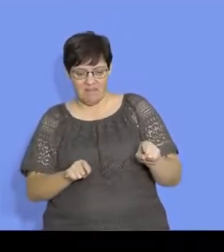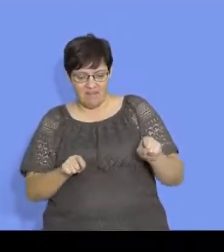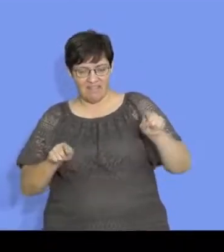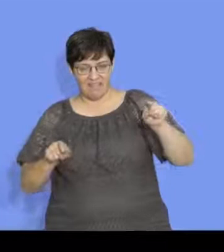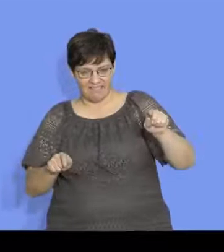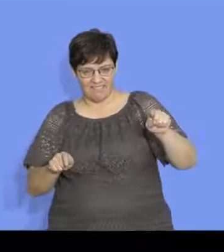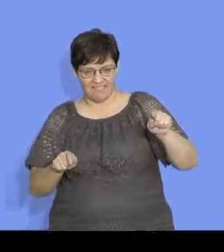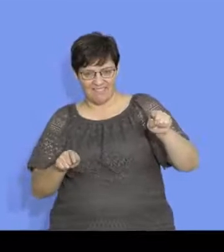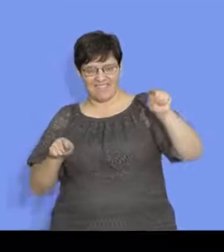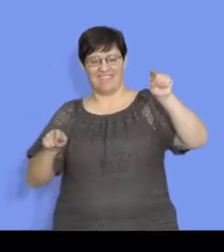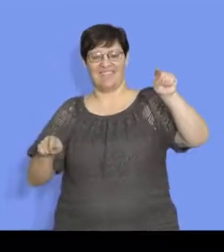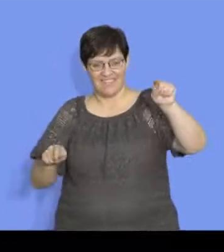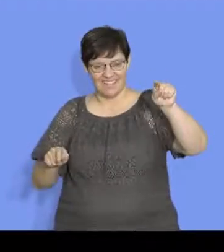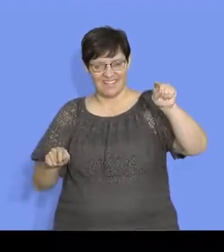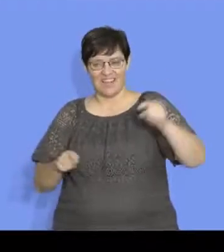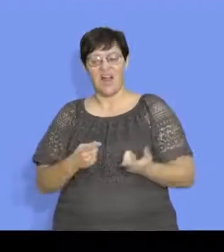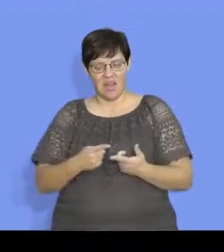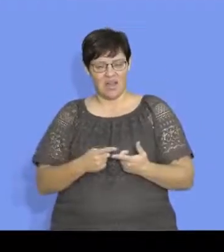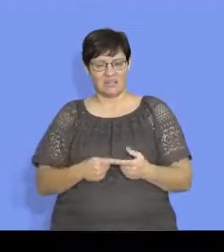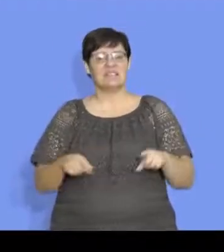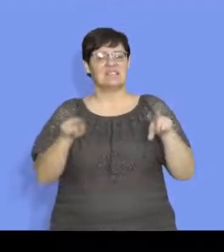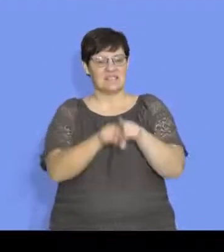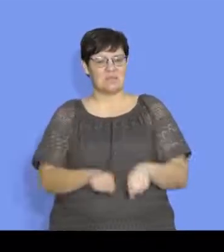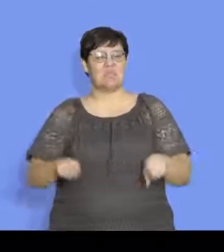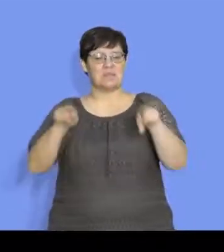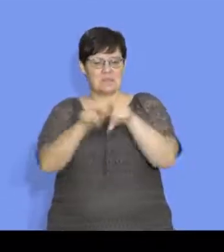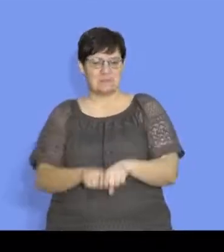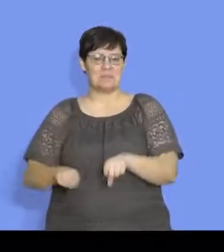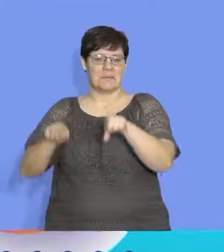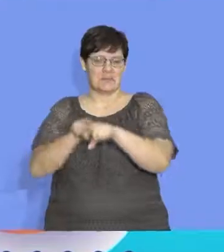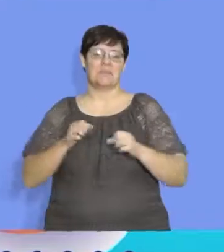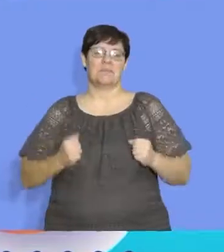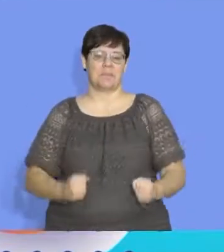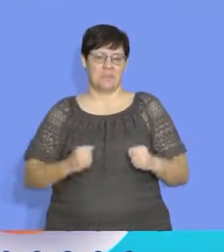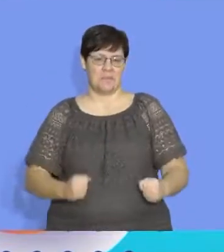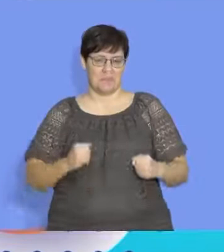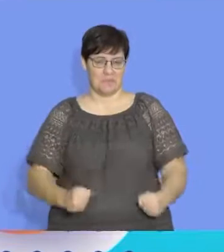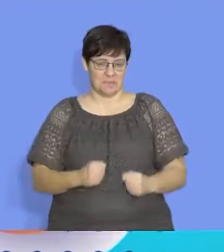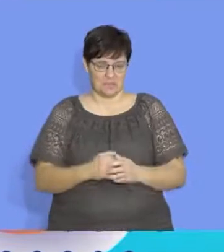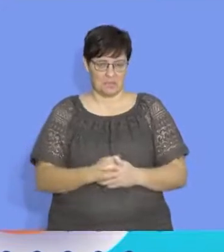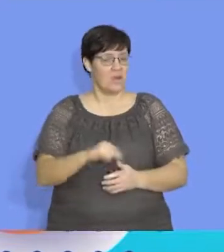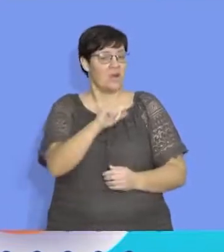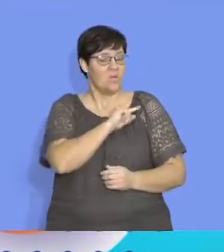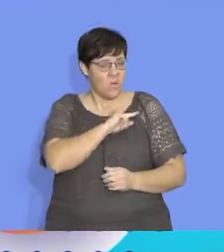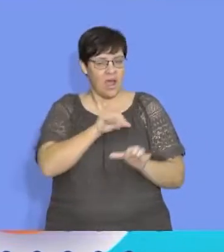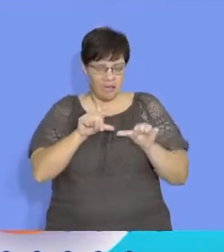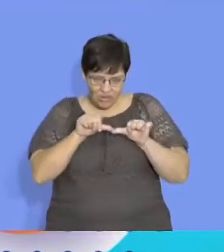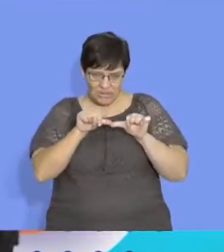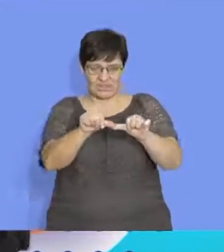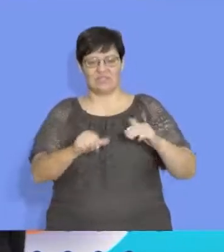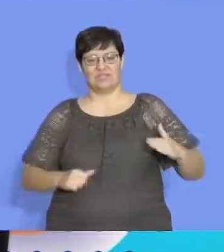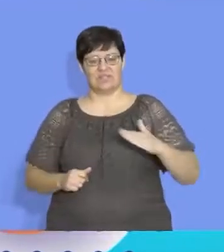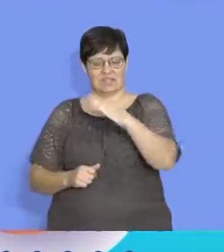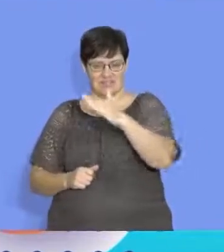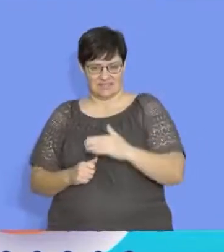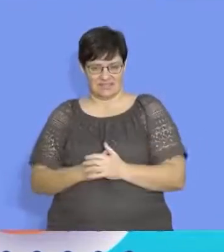we want to draw, these will come up to be exactly the same because it has a constant gradient. Now, the